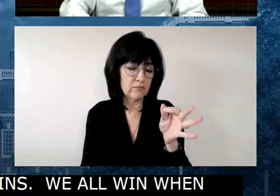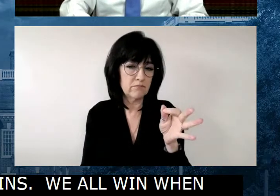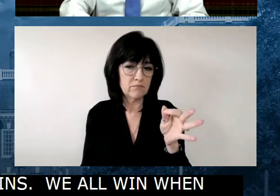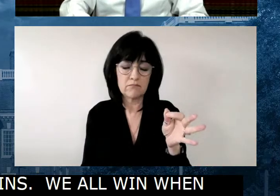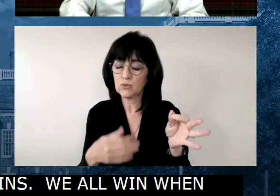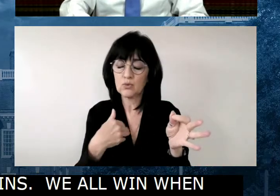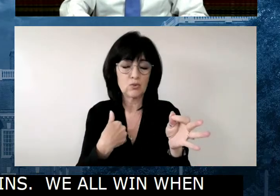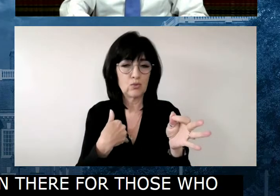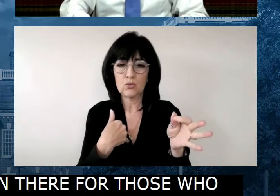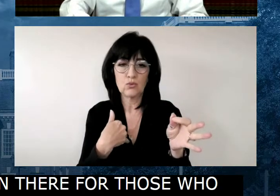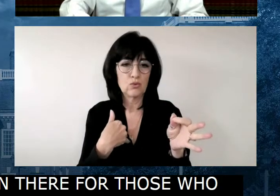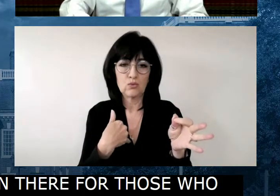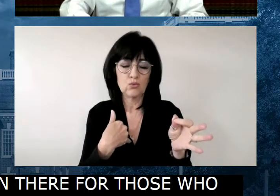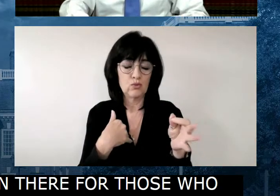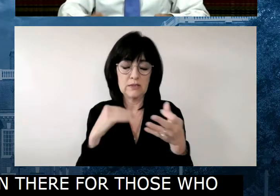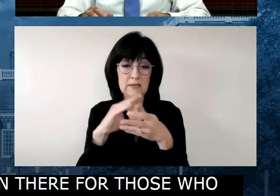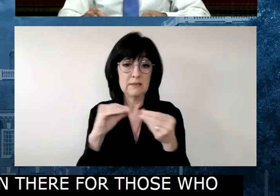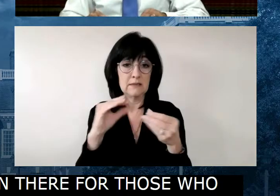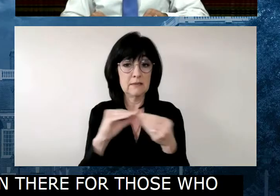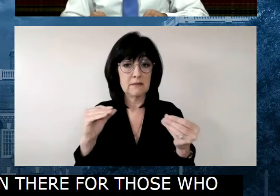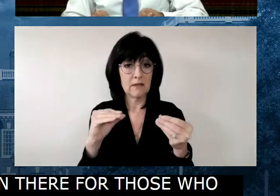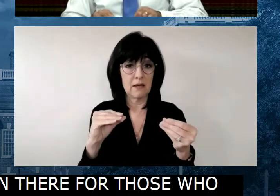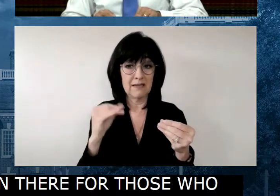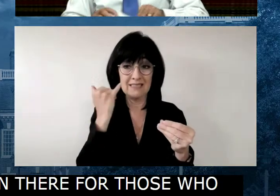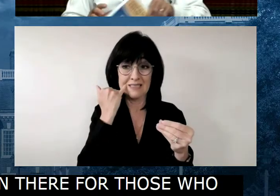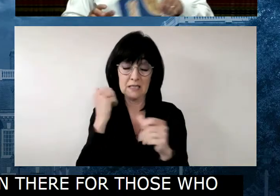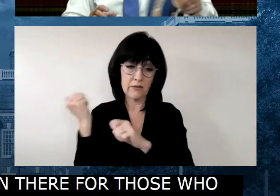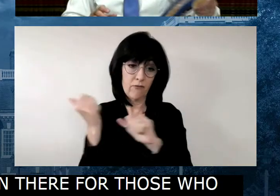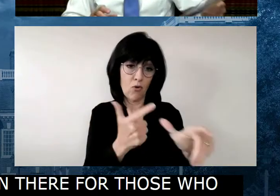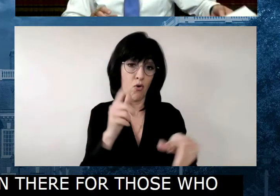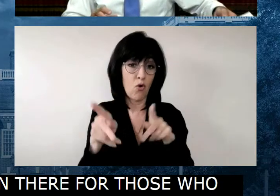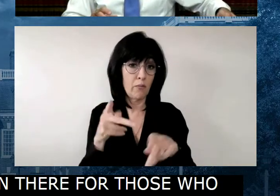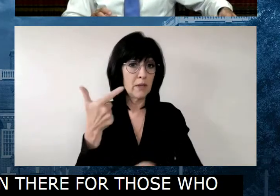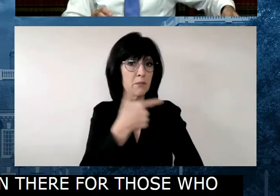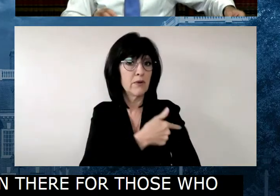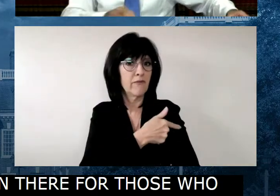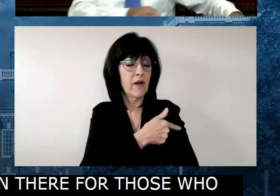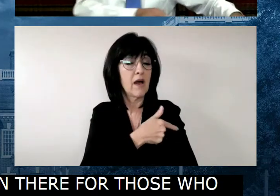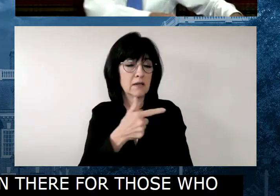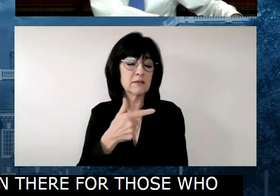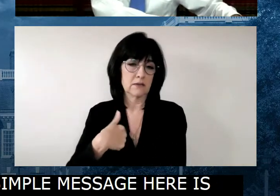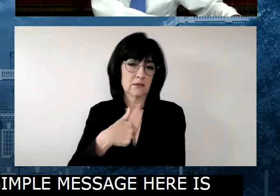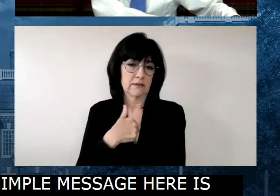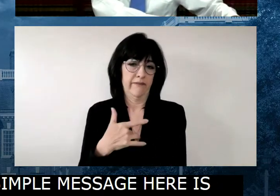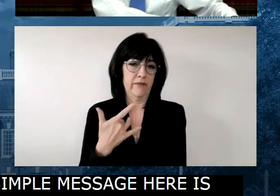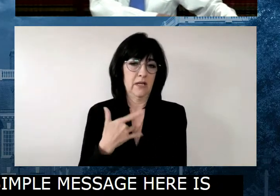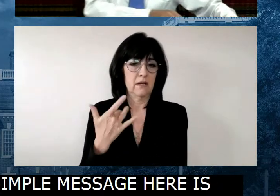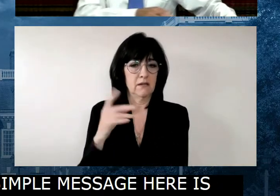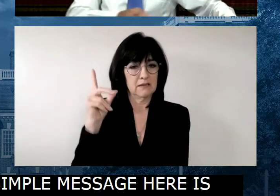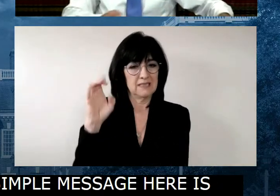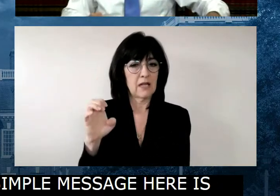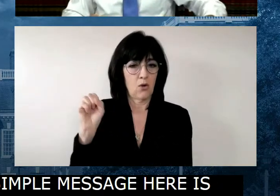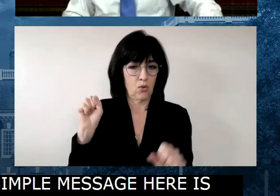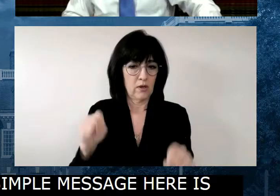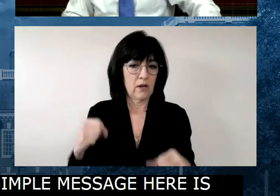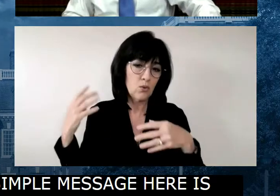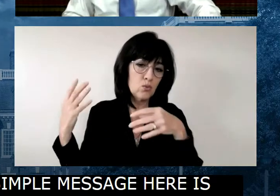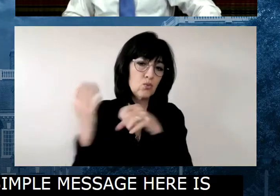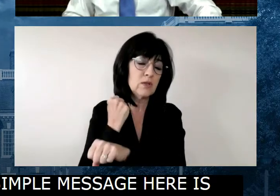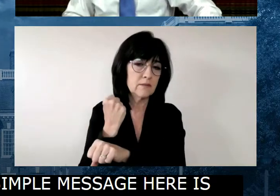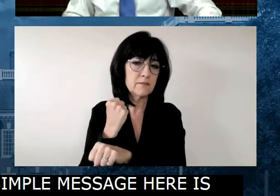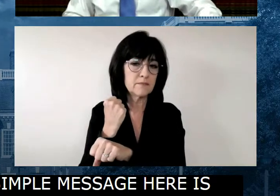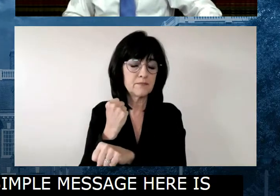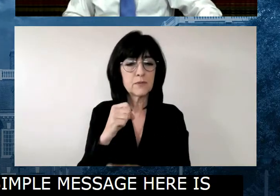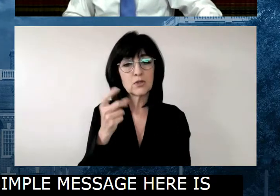when everybody gets vaccinated, and we have some incentives as well as education that Dr. Rattay is going to talk about to